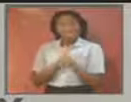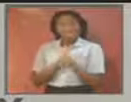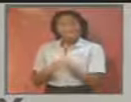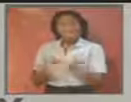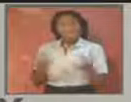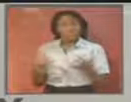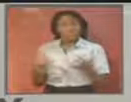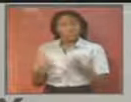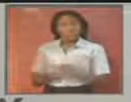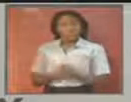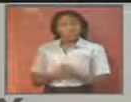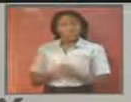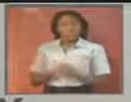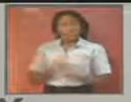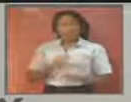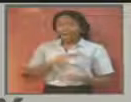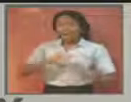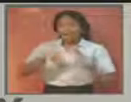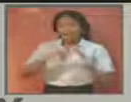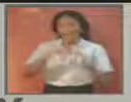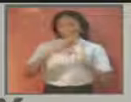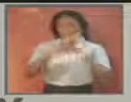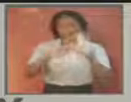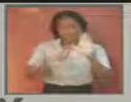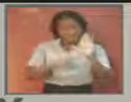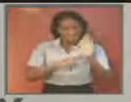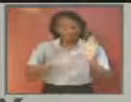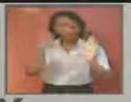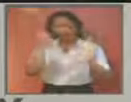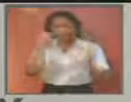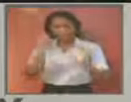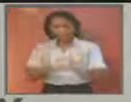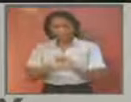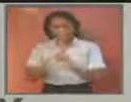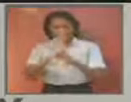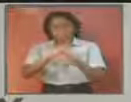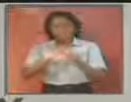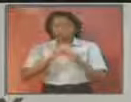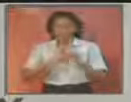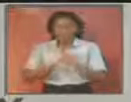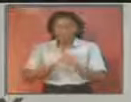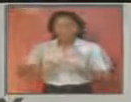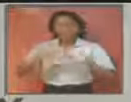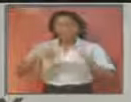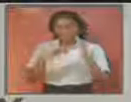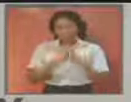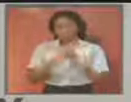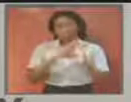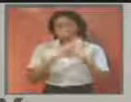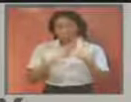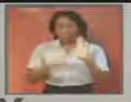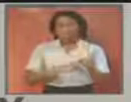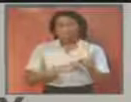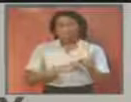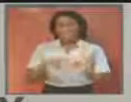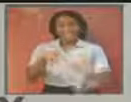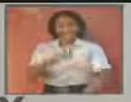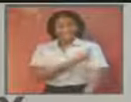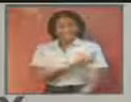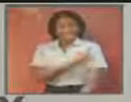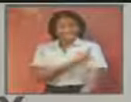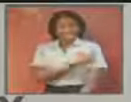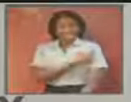the COVID-19 vaccination as led by the Ministry of Health. Our vaccination program takes